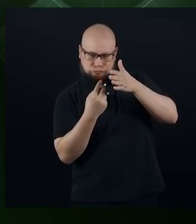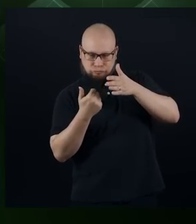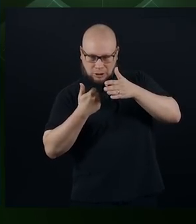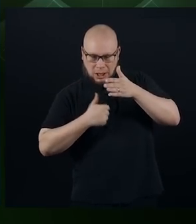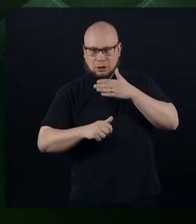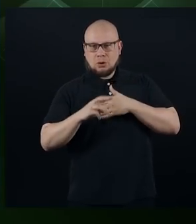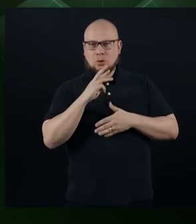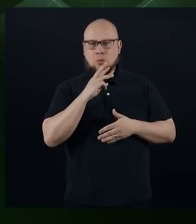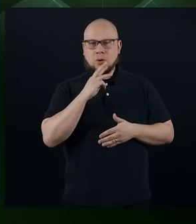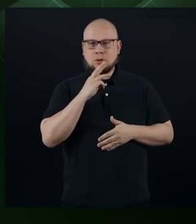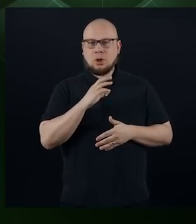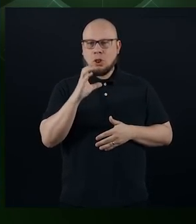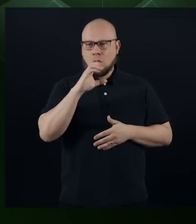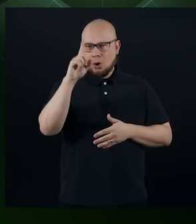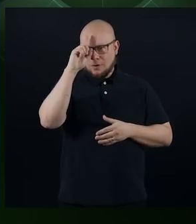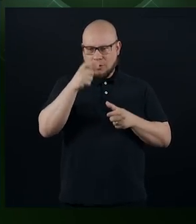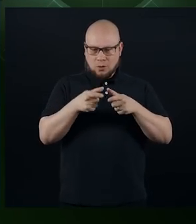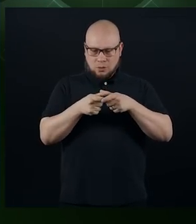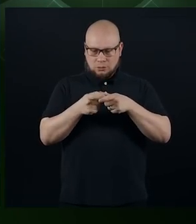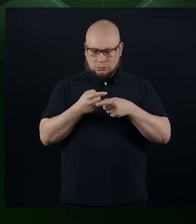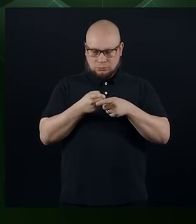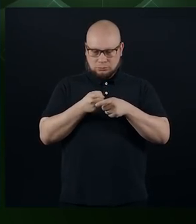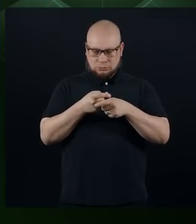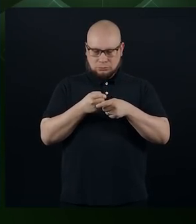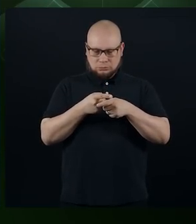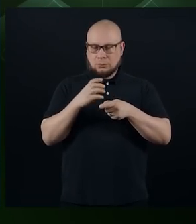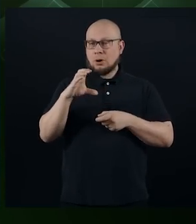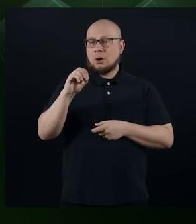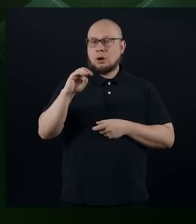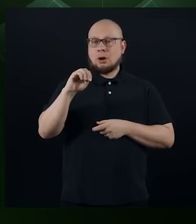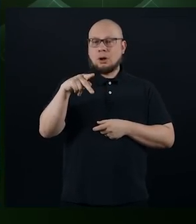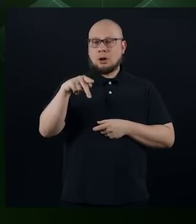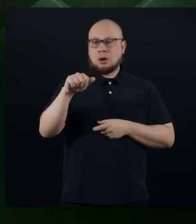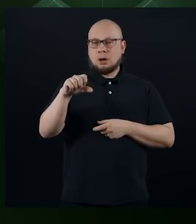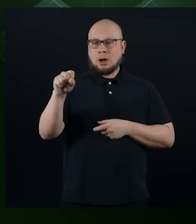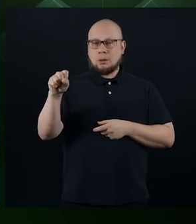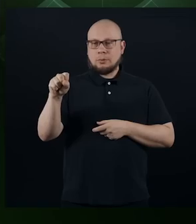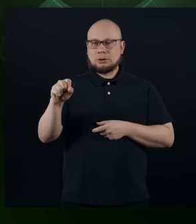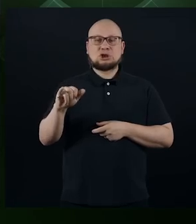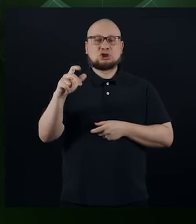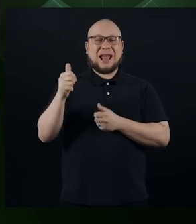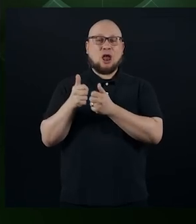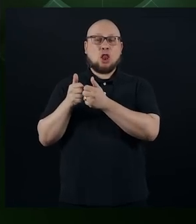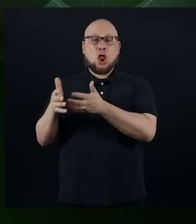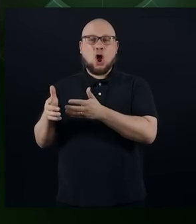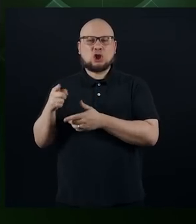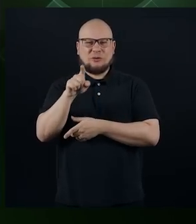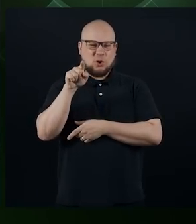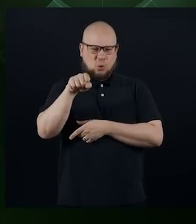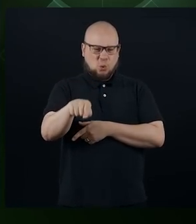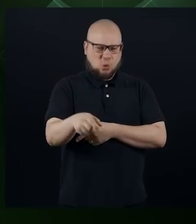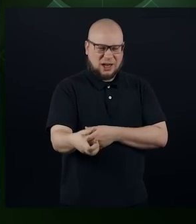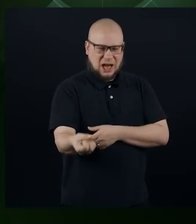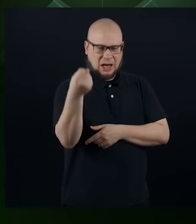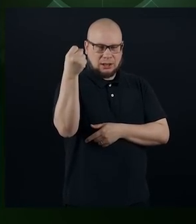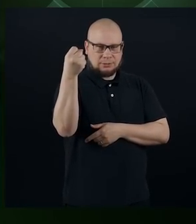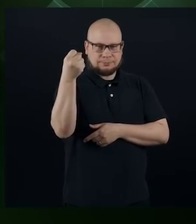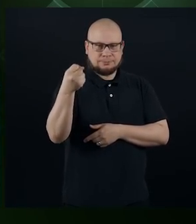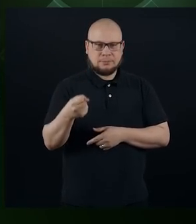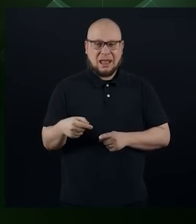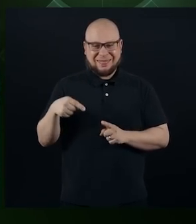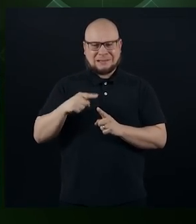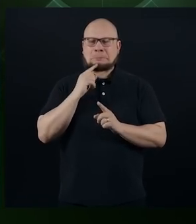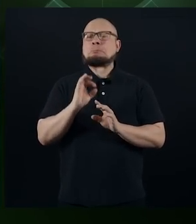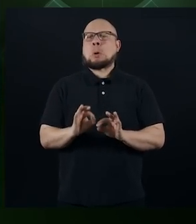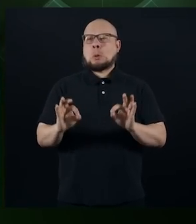in search of Jack Sparrow's compass, which was still aboard the Black Pearl when it was attacked. The compass is the key to what players